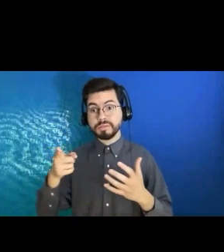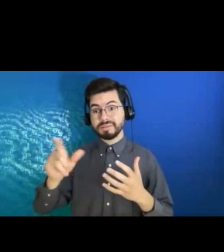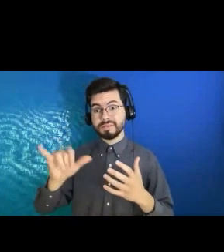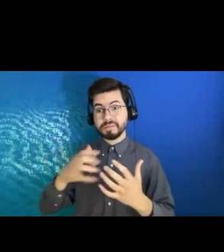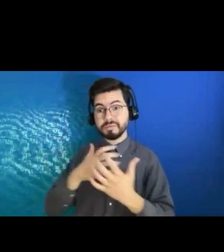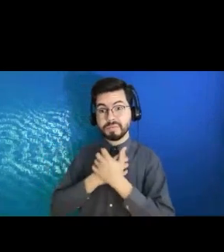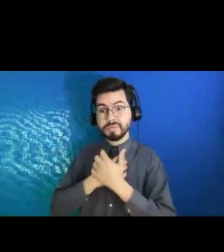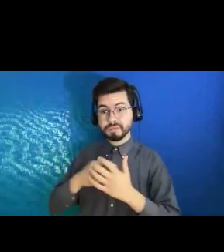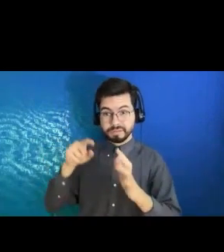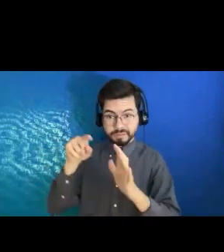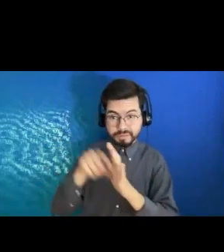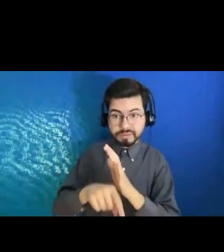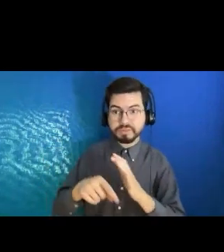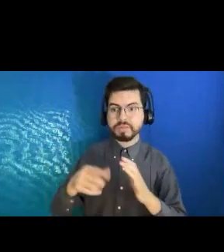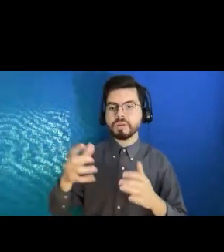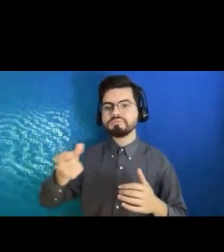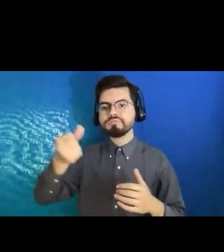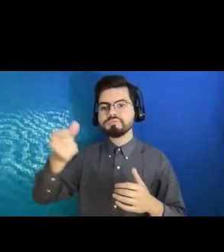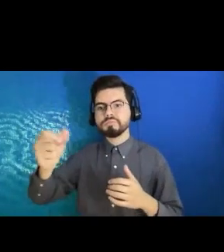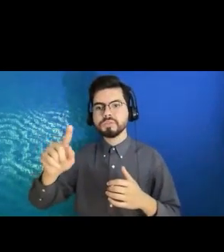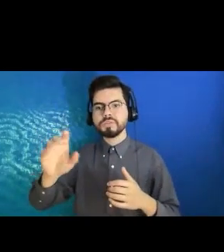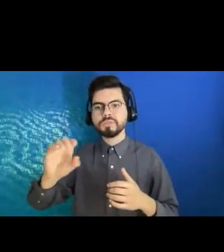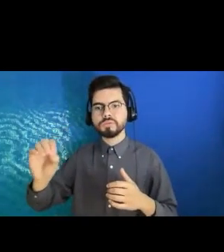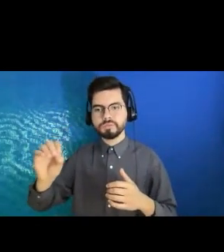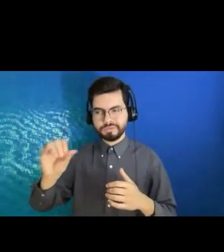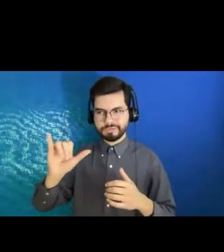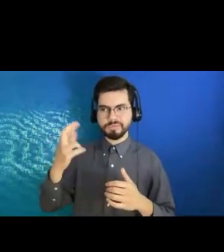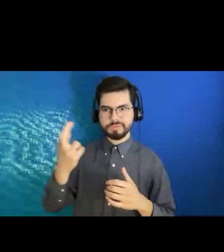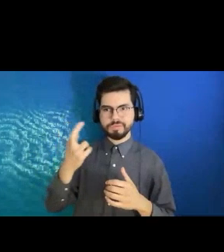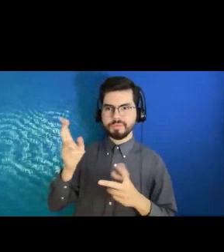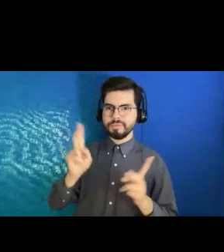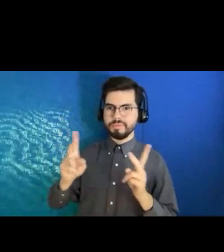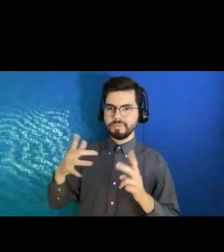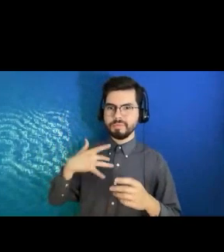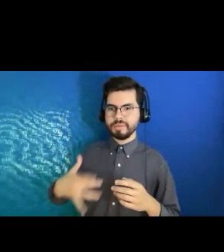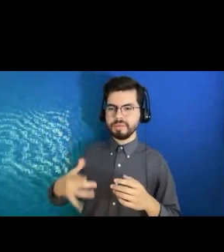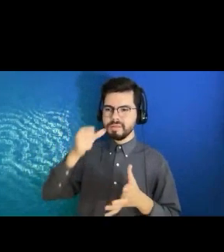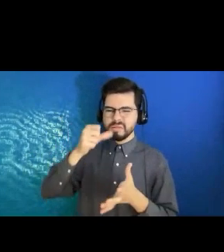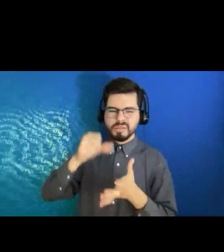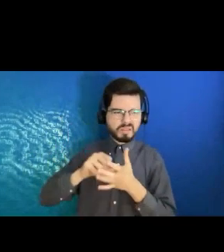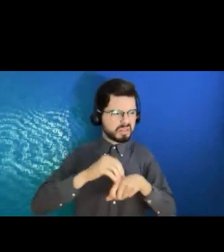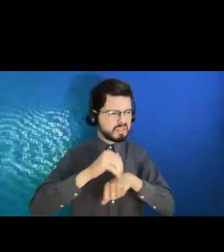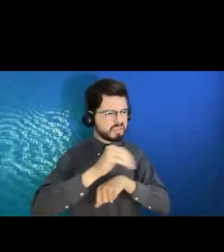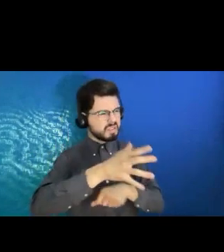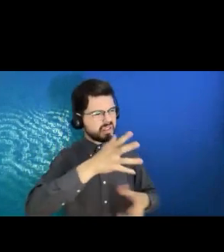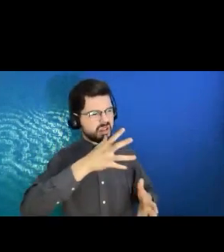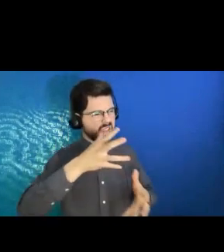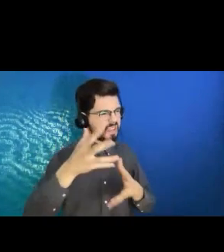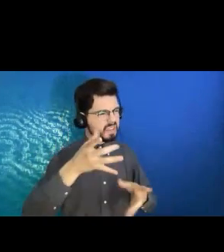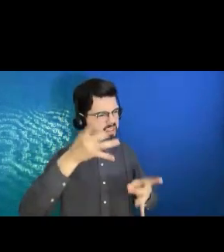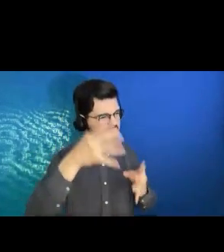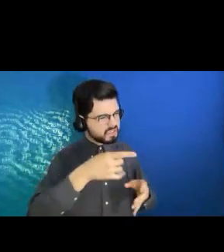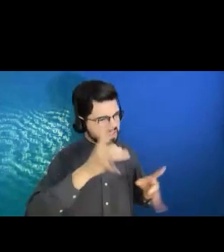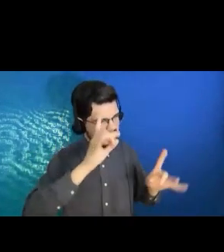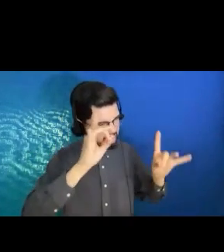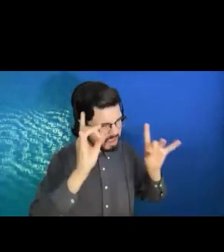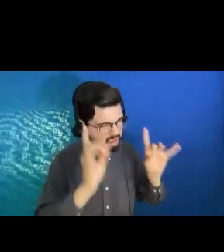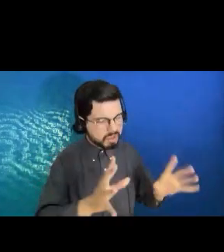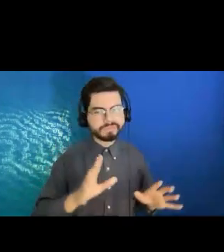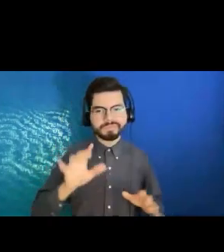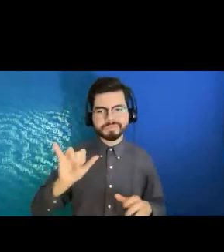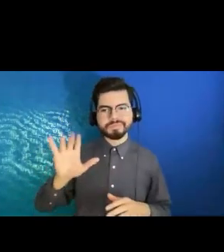to zoos. That's where a lot of the hate mail comes in. But we hardly remove any bears. I'll get into that